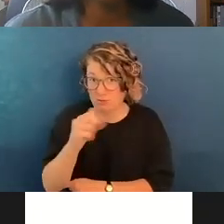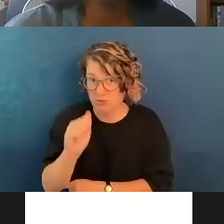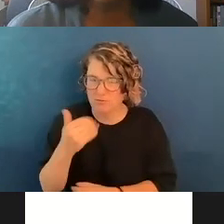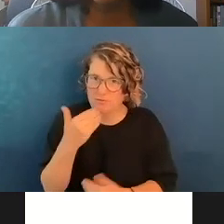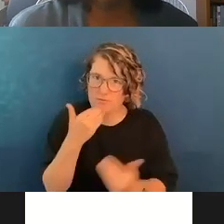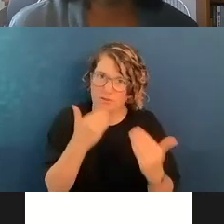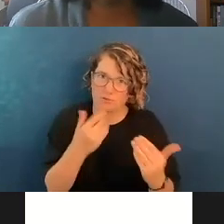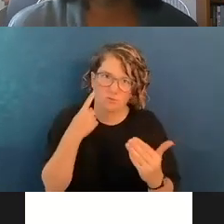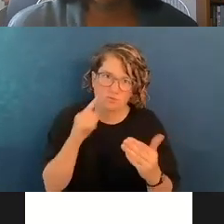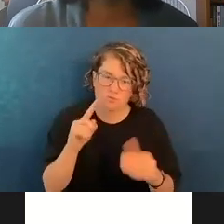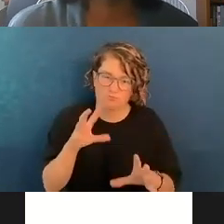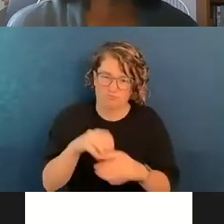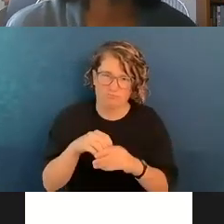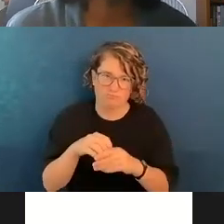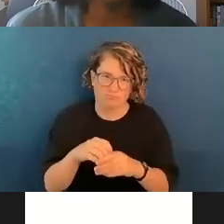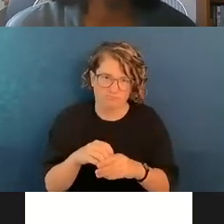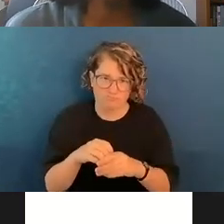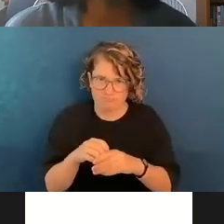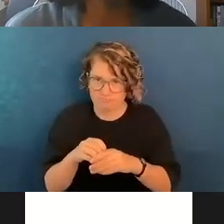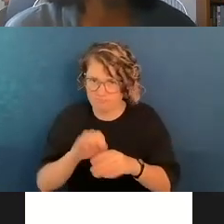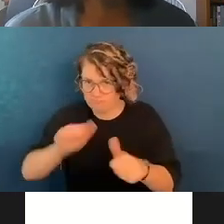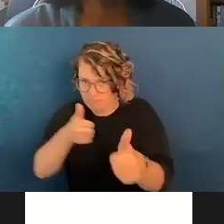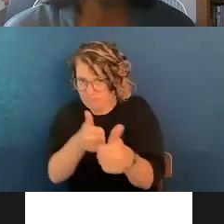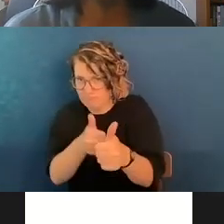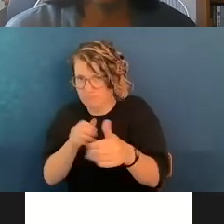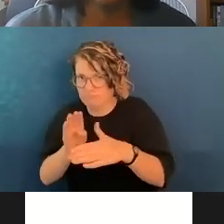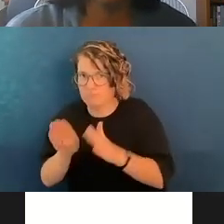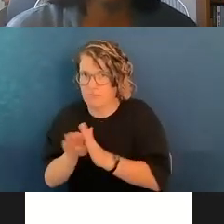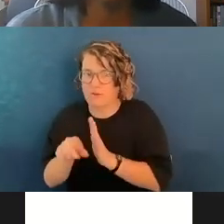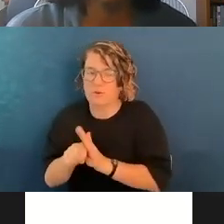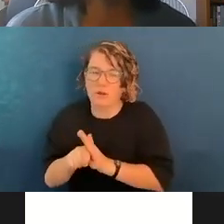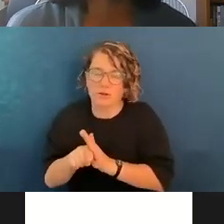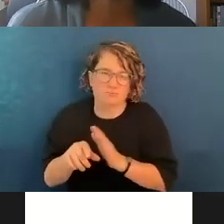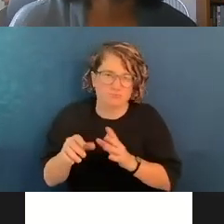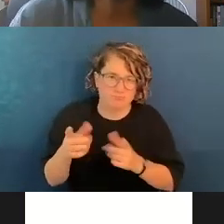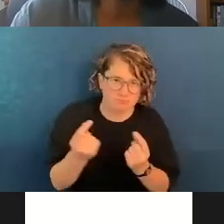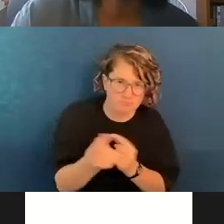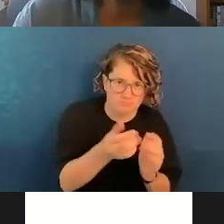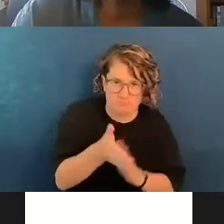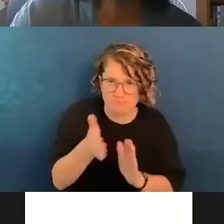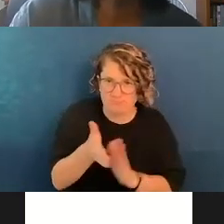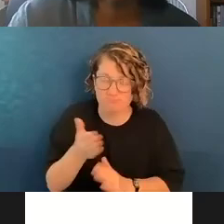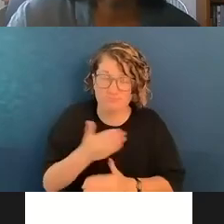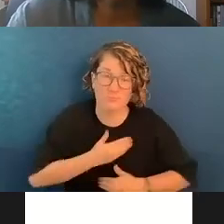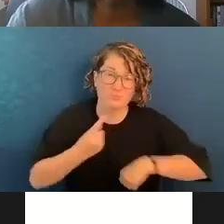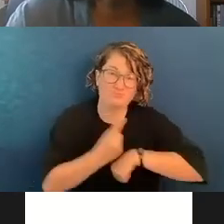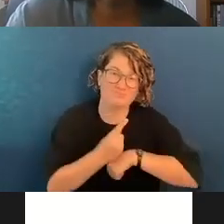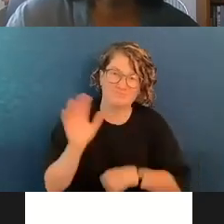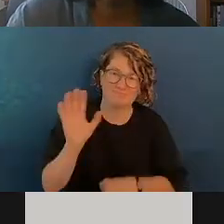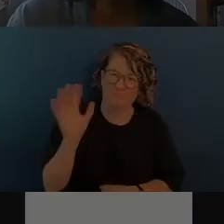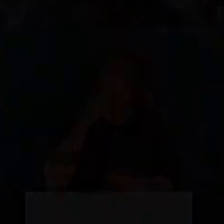background work. I hope that everybody has a wonderful day, and bye for now. Thank you.